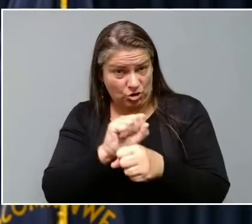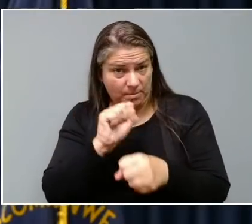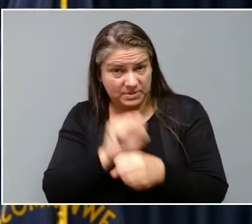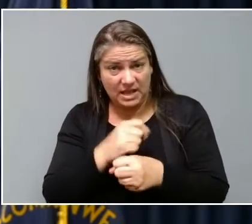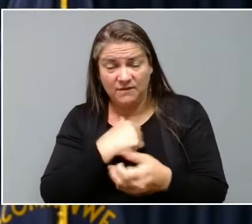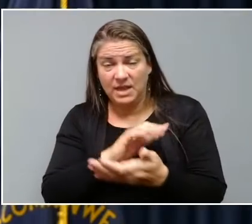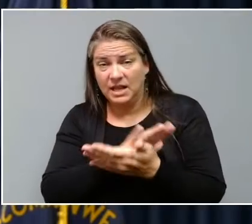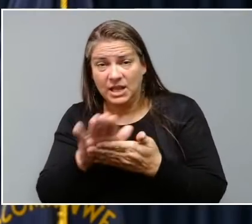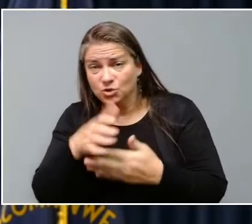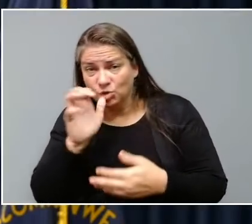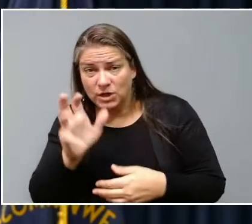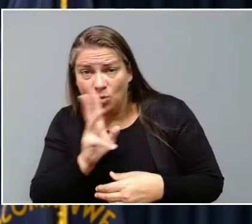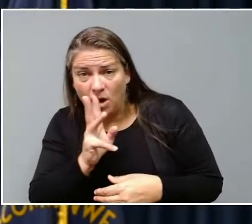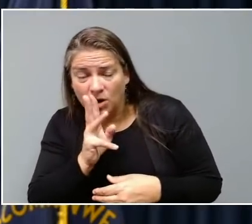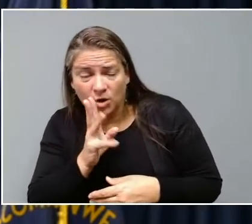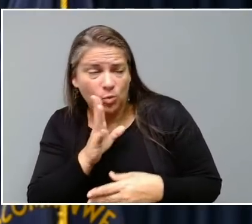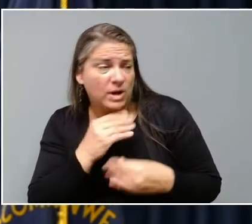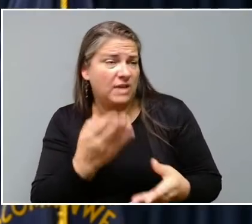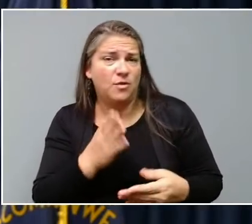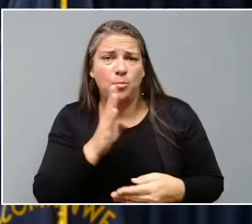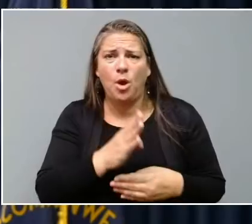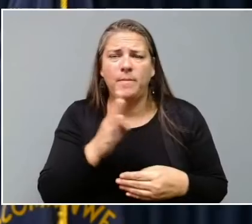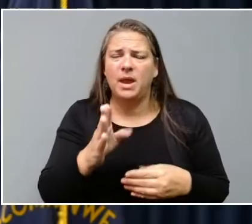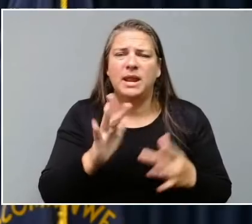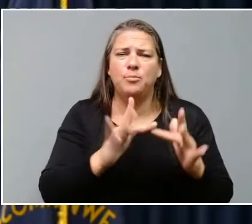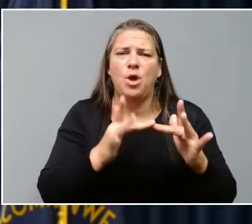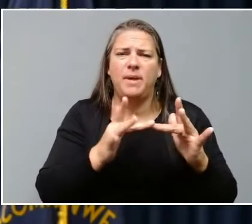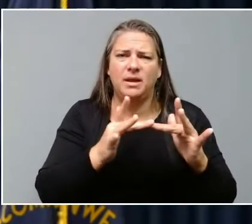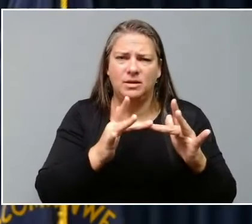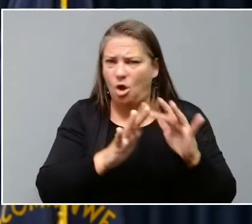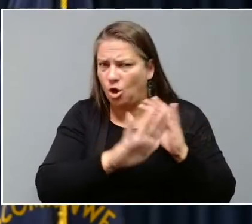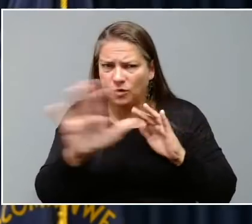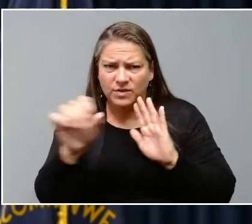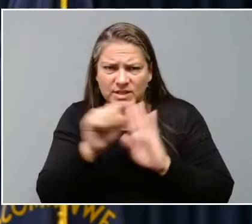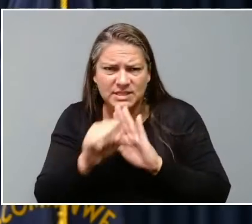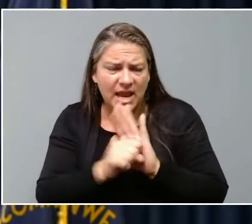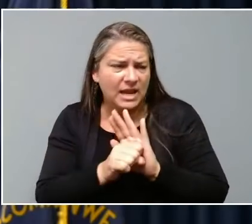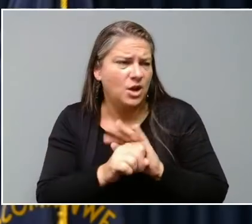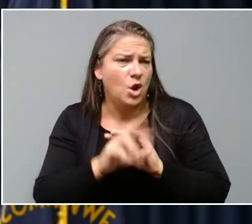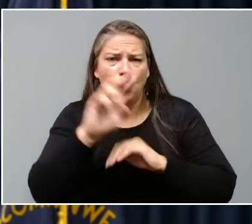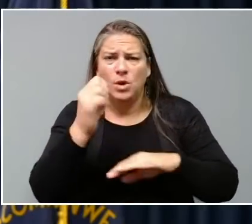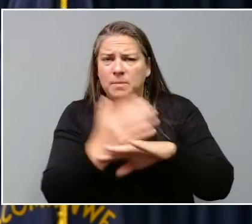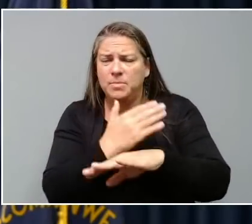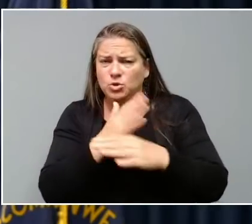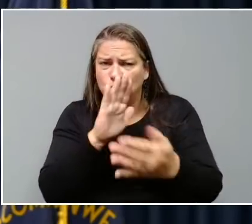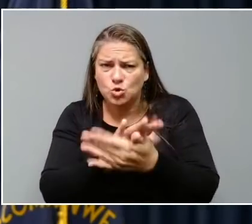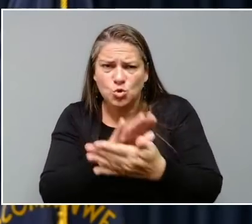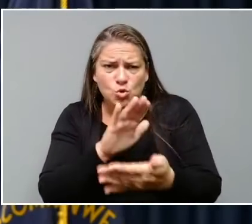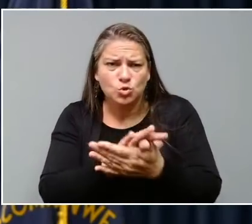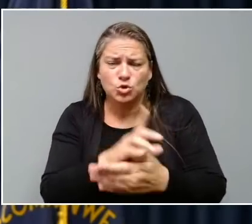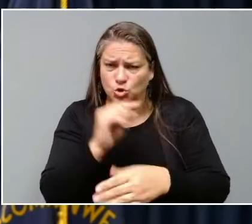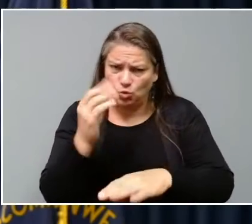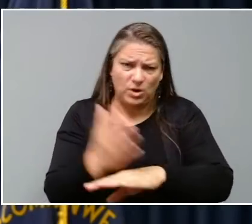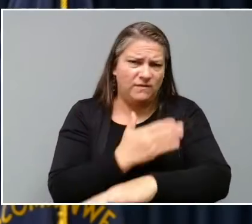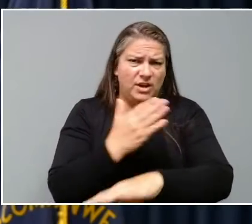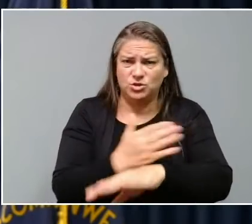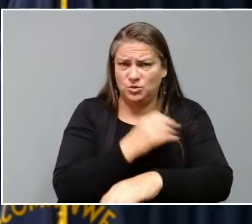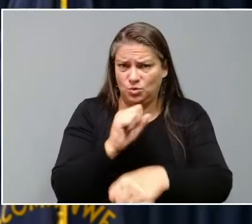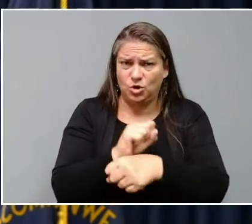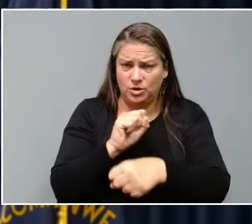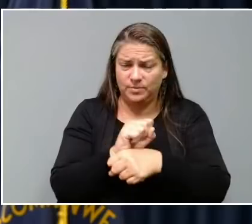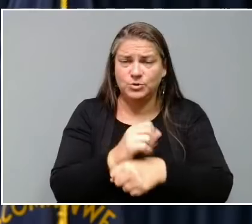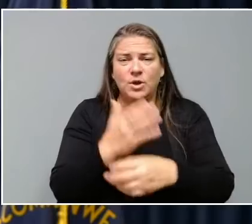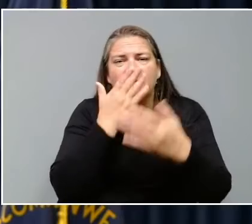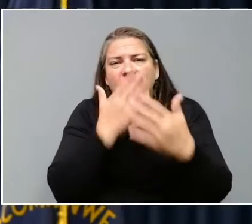water, provide broadband all over the state, rebuild schools, and do this renovation work. So thank you to the